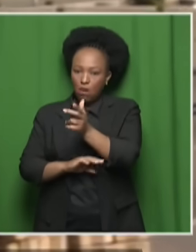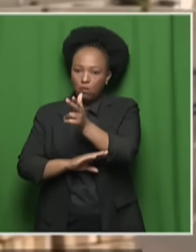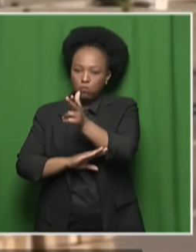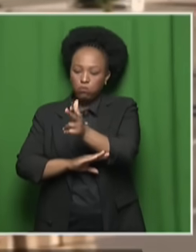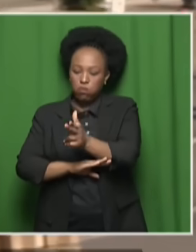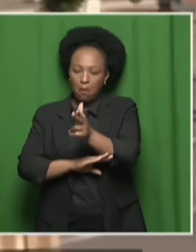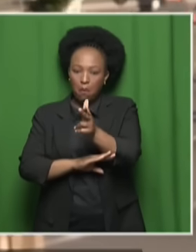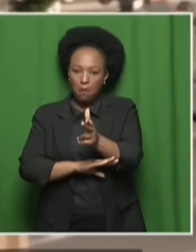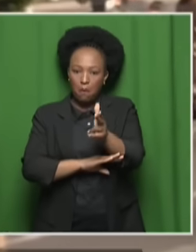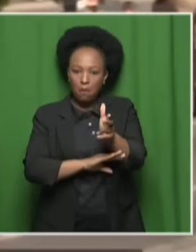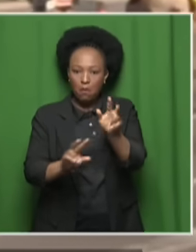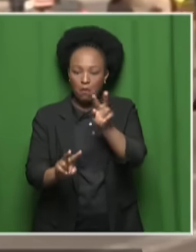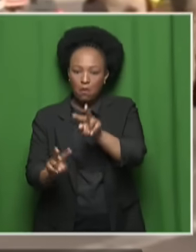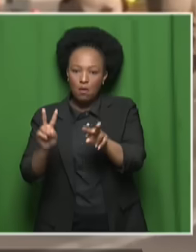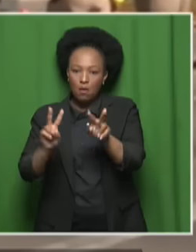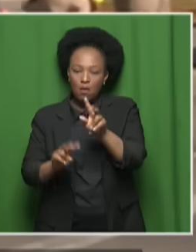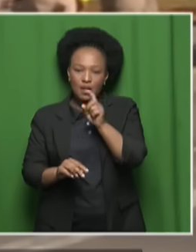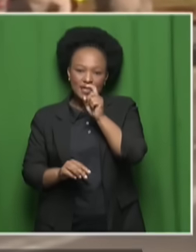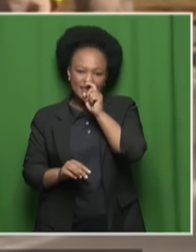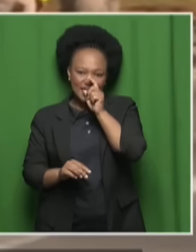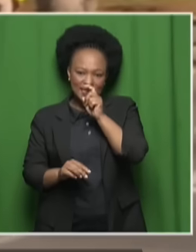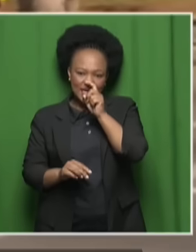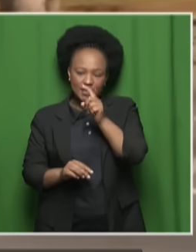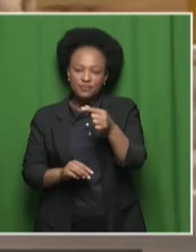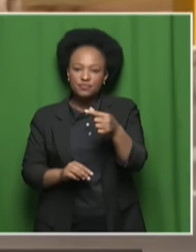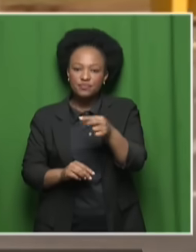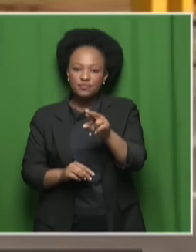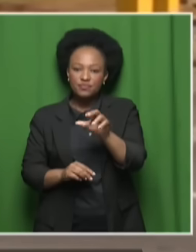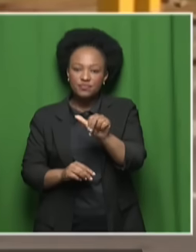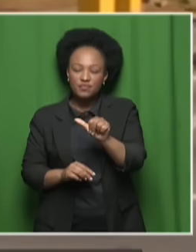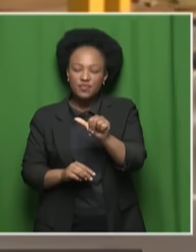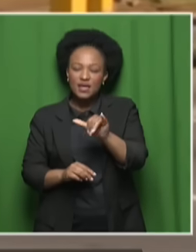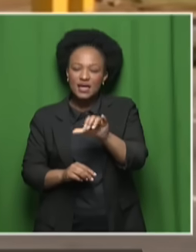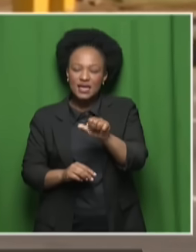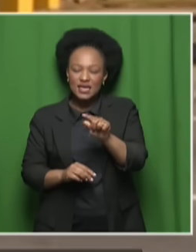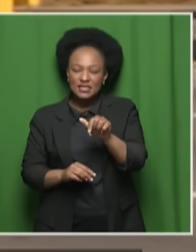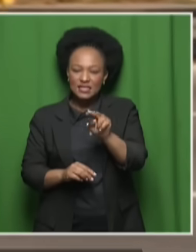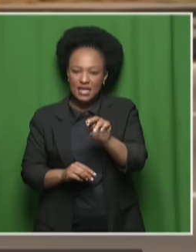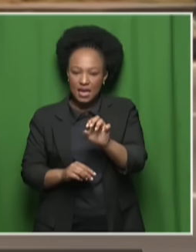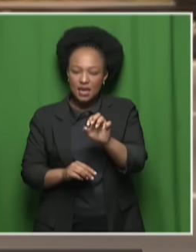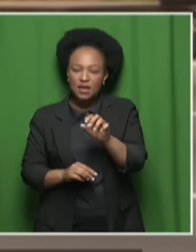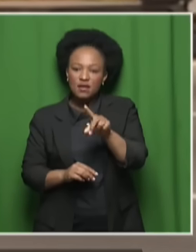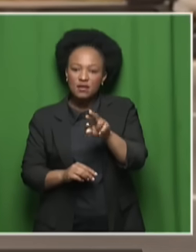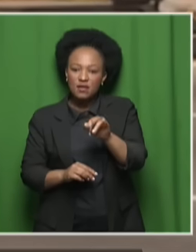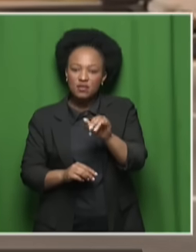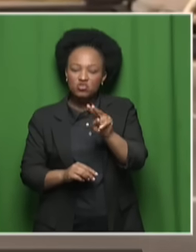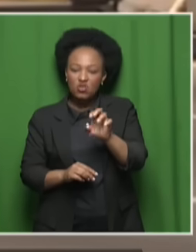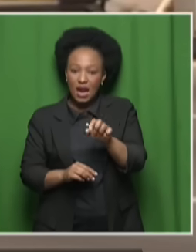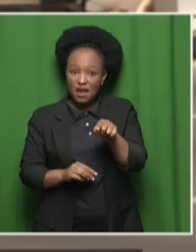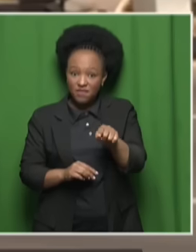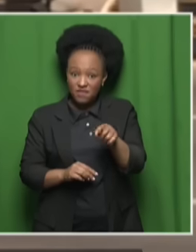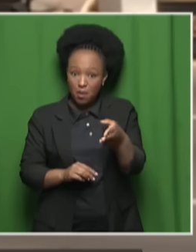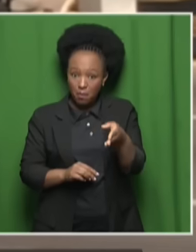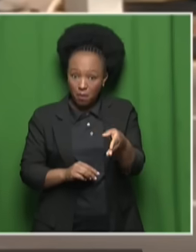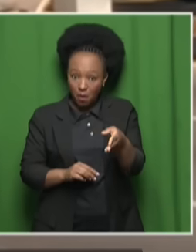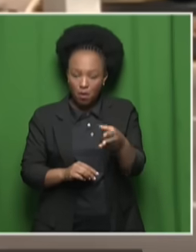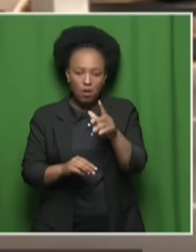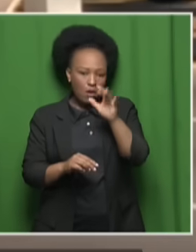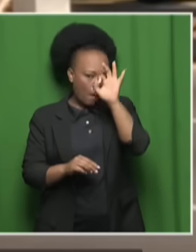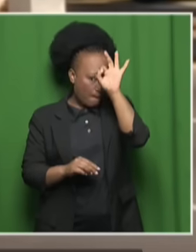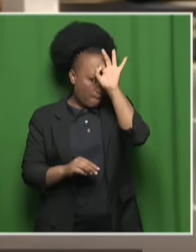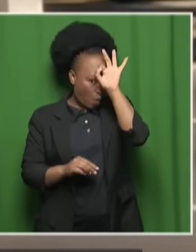Nasrec at the Sandton, at the Greyston Sandton, Greyston Drive in Sandton. Police visibility is extremely